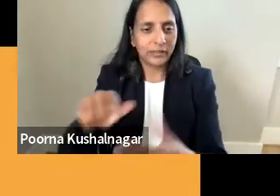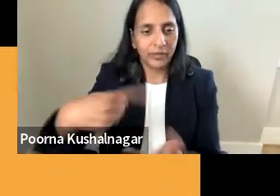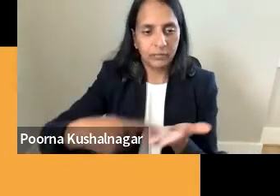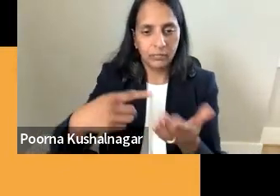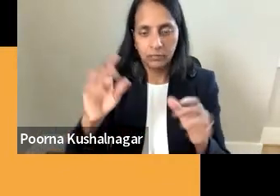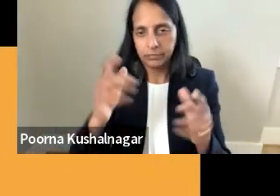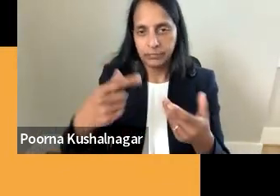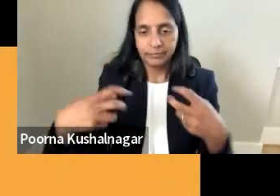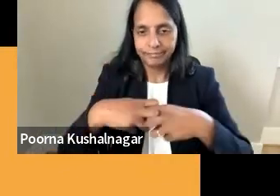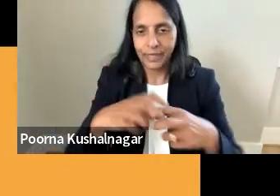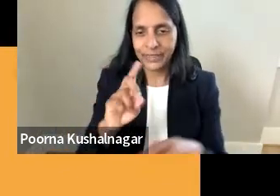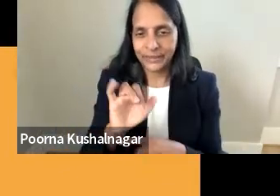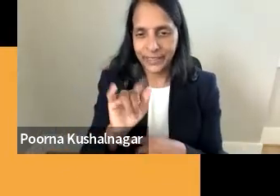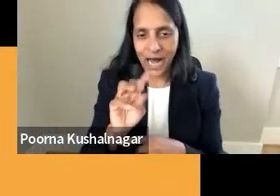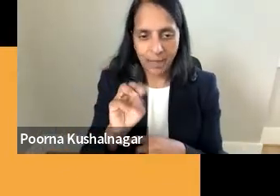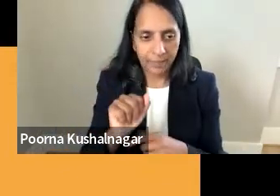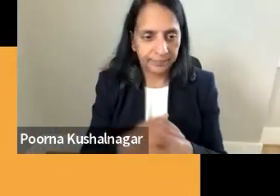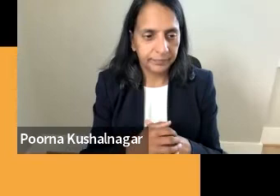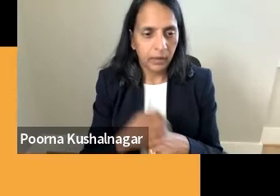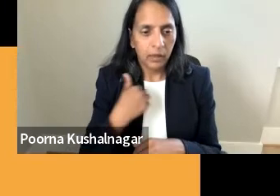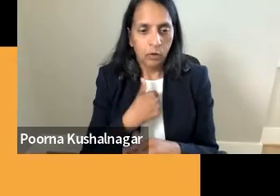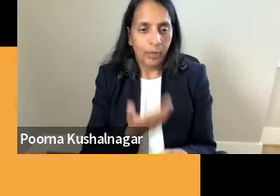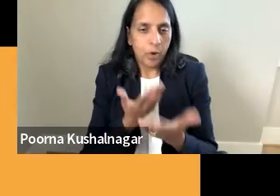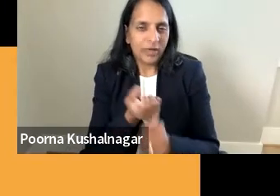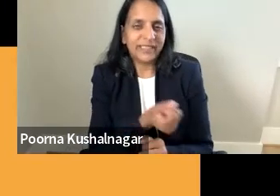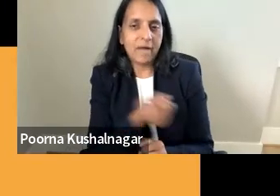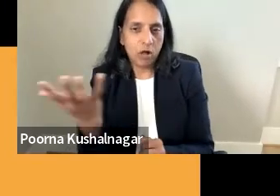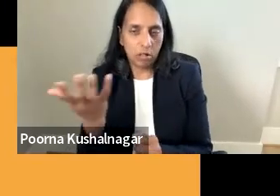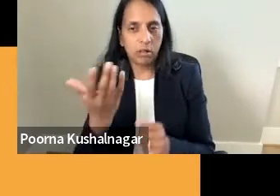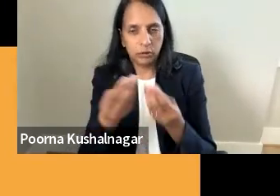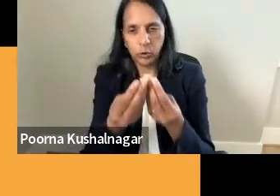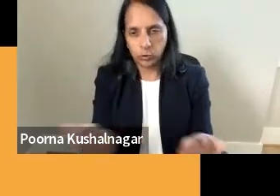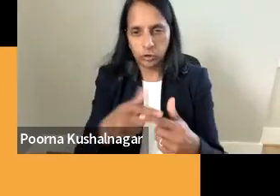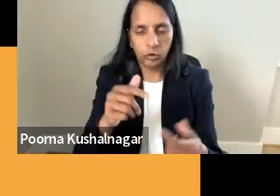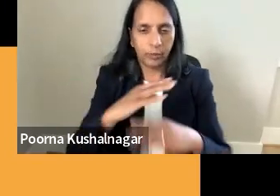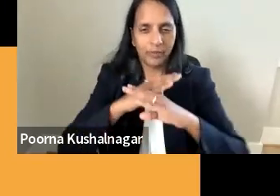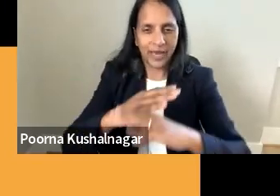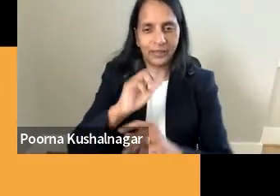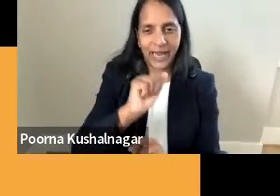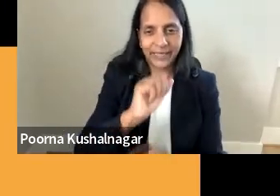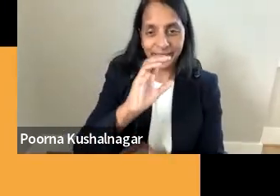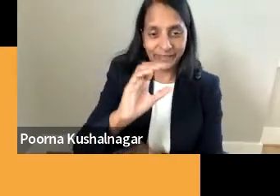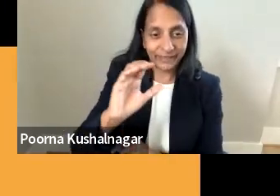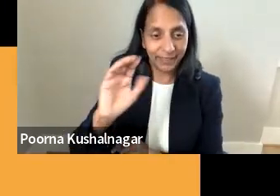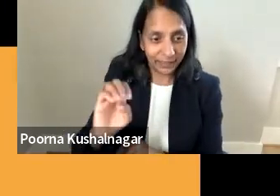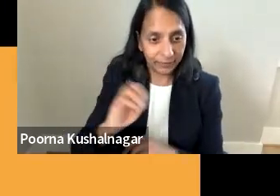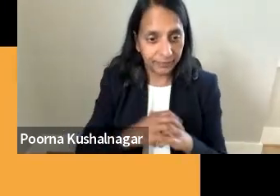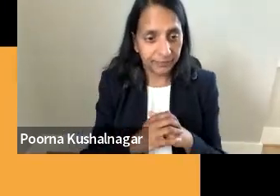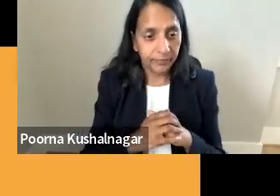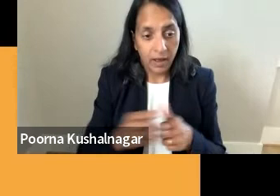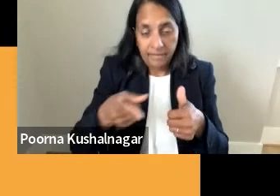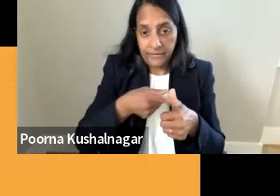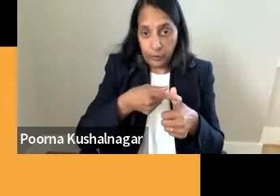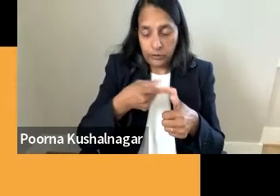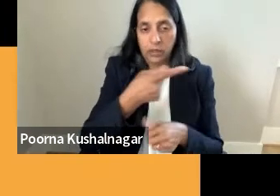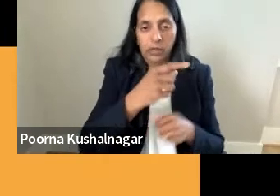There are plenty of suggestions on how to approach this dilemma. We are proposing several